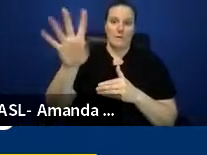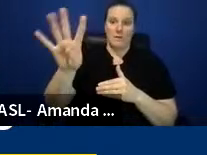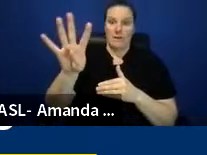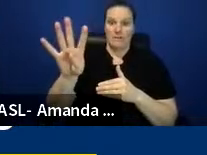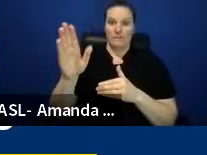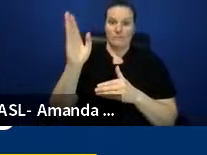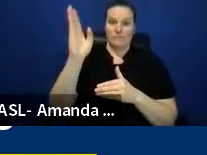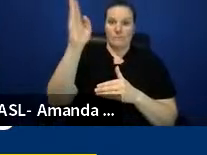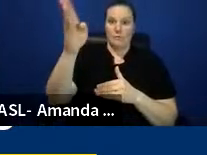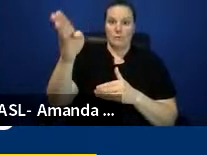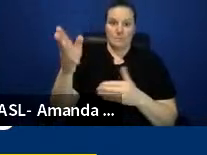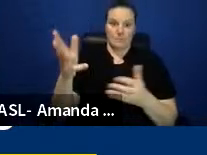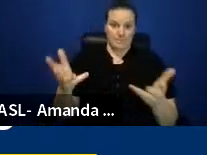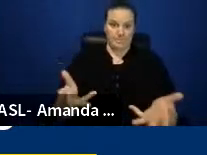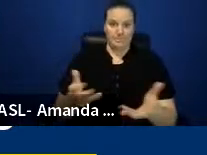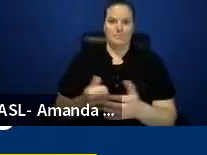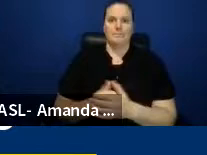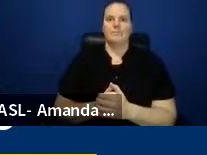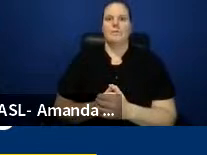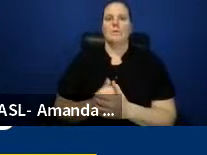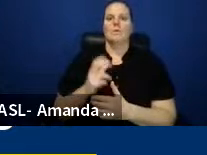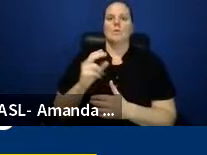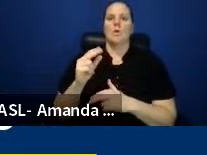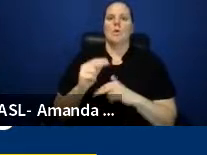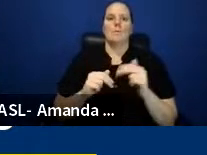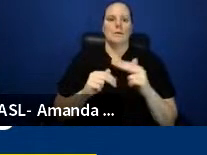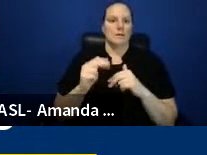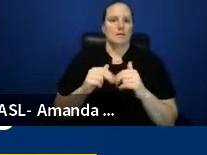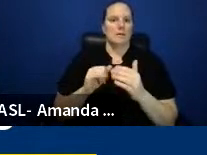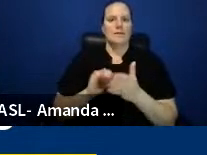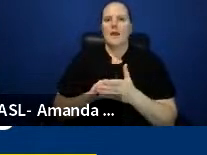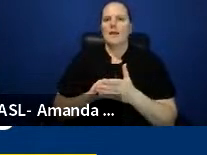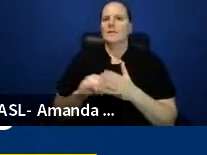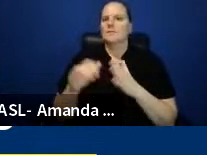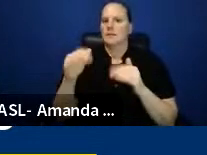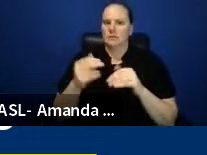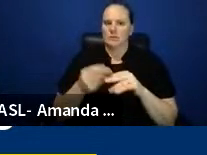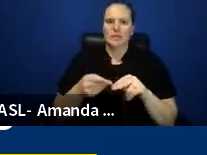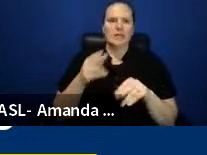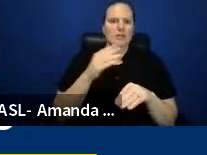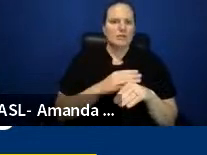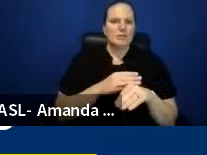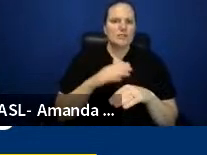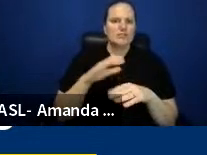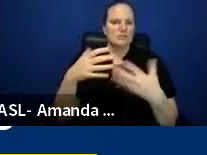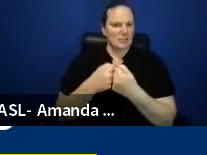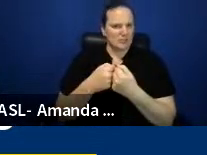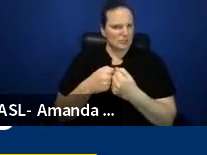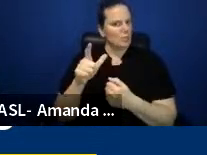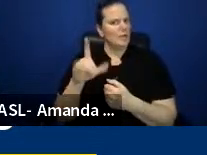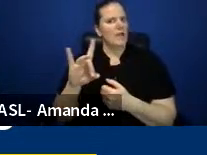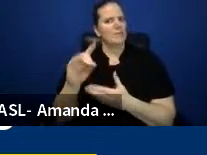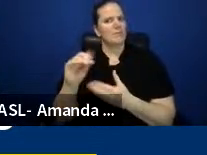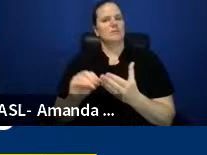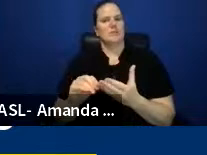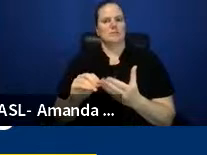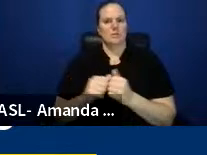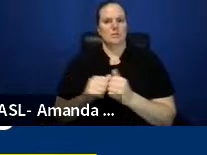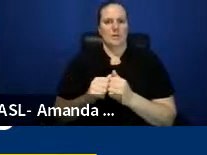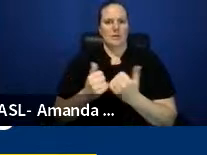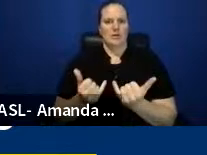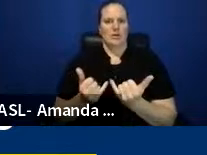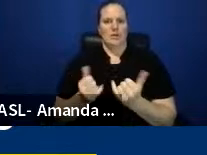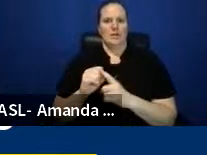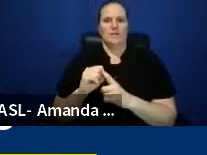the future. So the no build is expected to increase crashes by about 28% over current conditions.